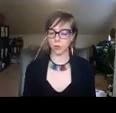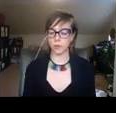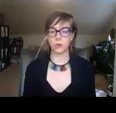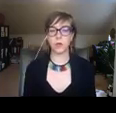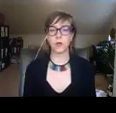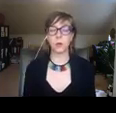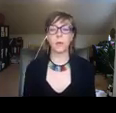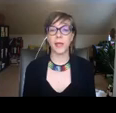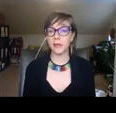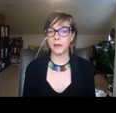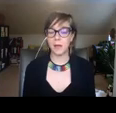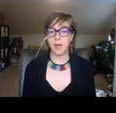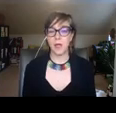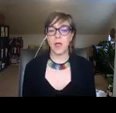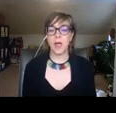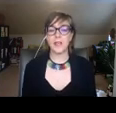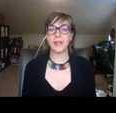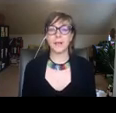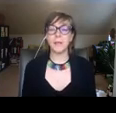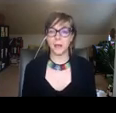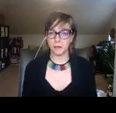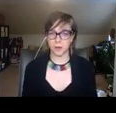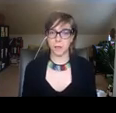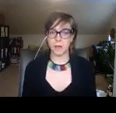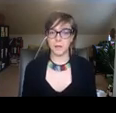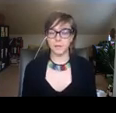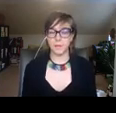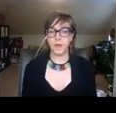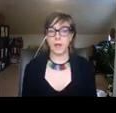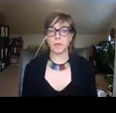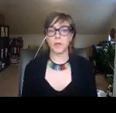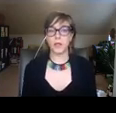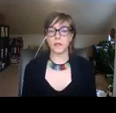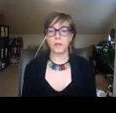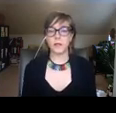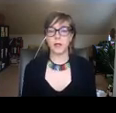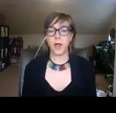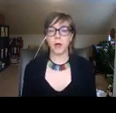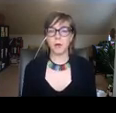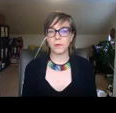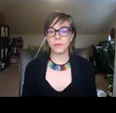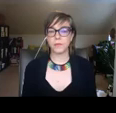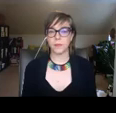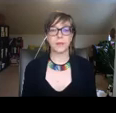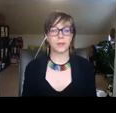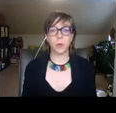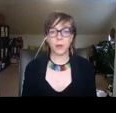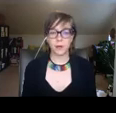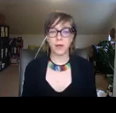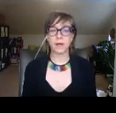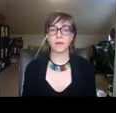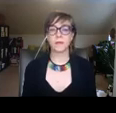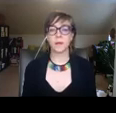to go through incredible pain and yet get meaning from it, to get something out of something that's